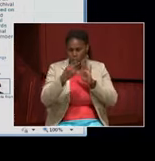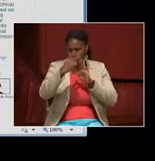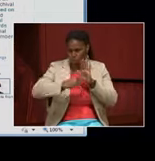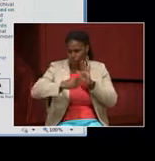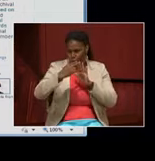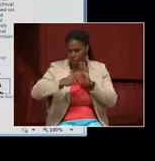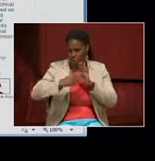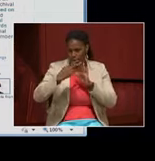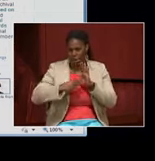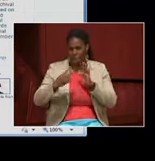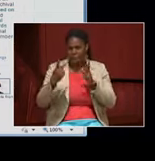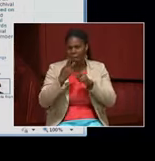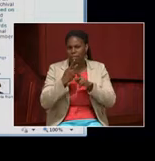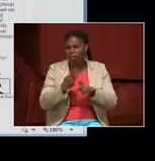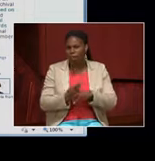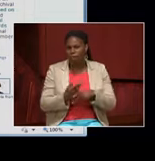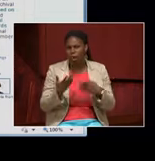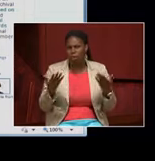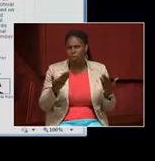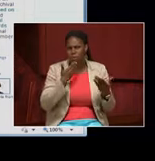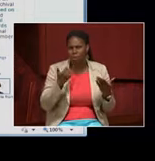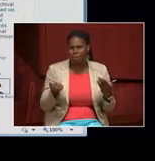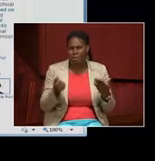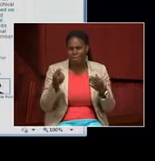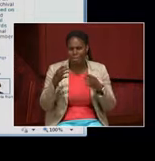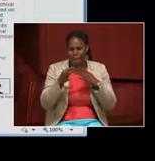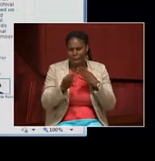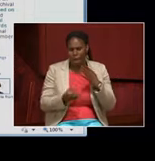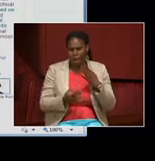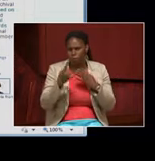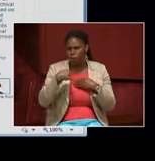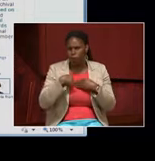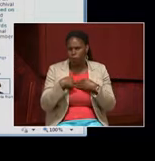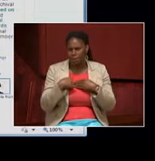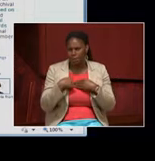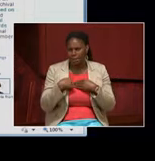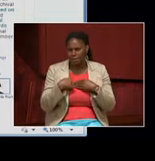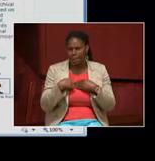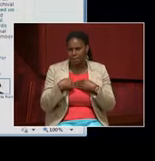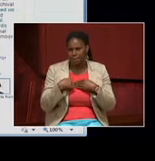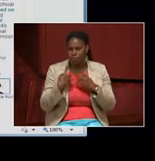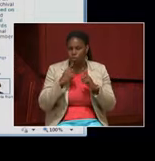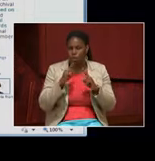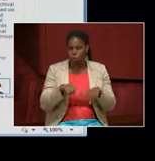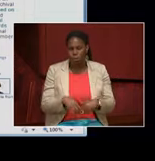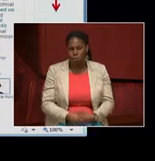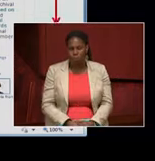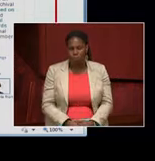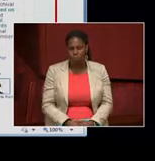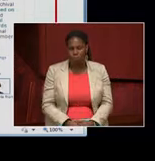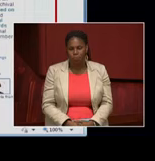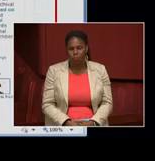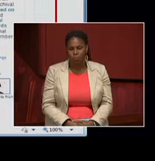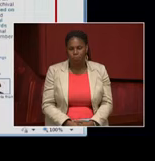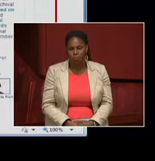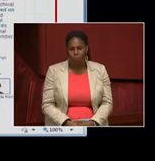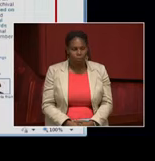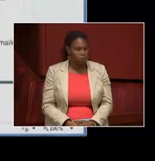this and figure out what would be the best option for you to use to order those or to get